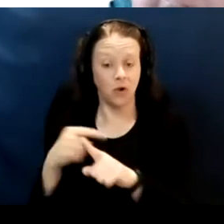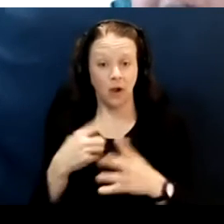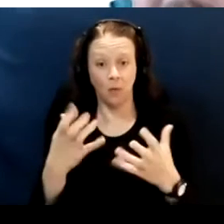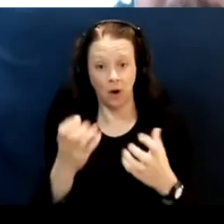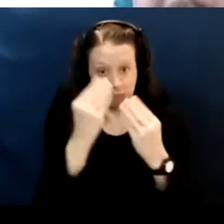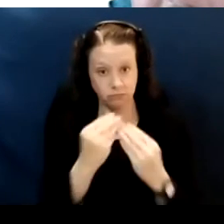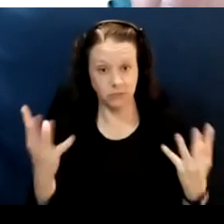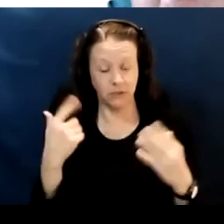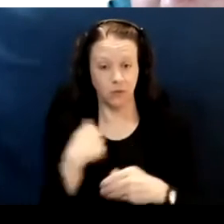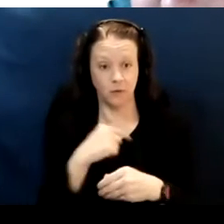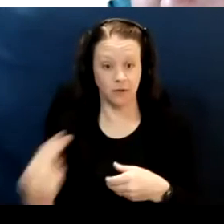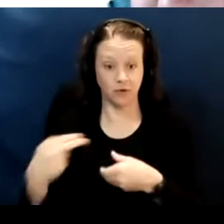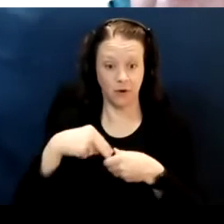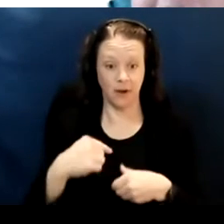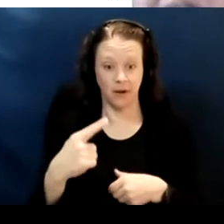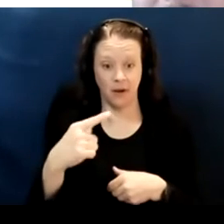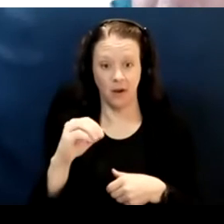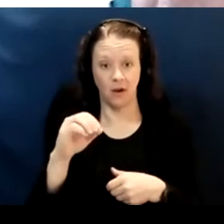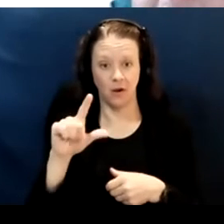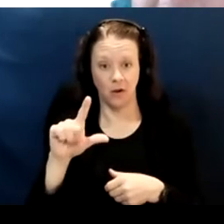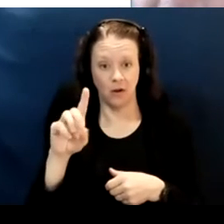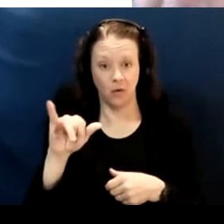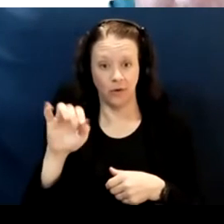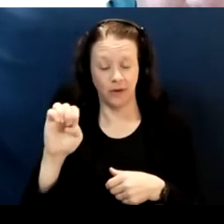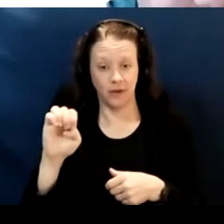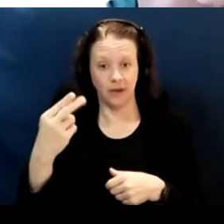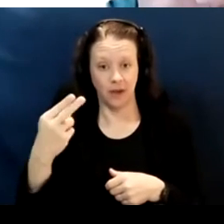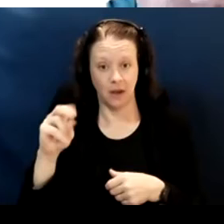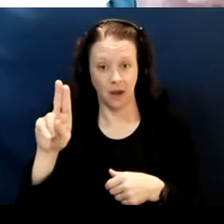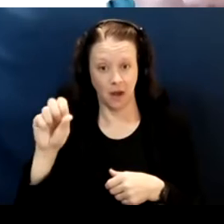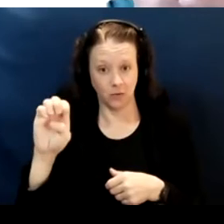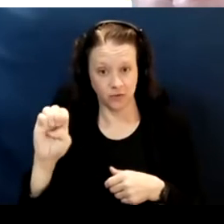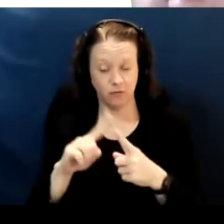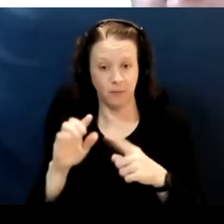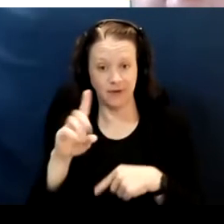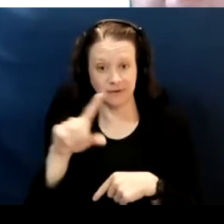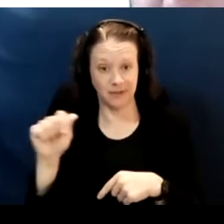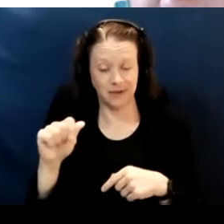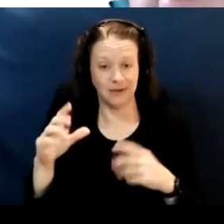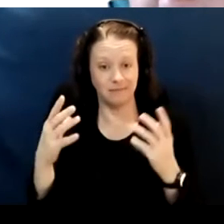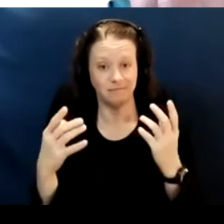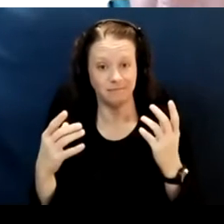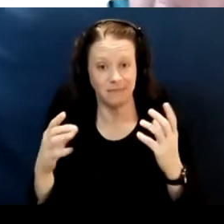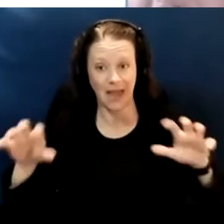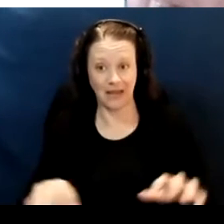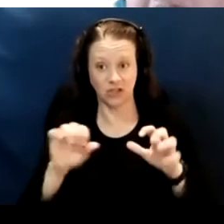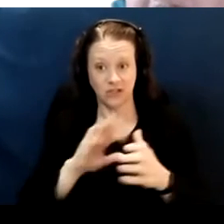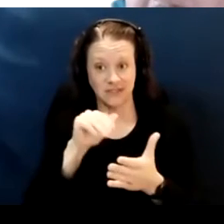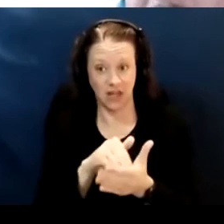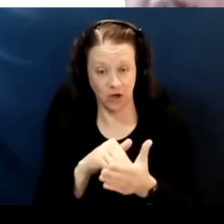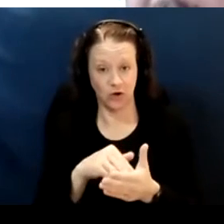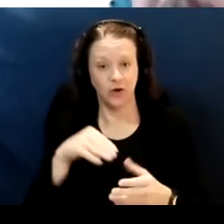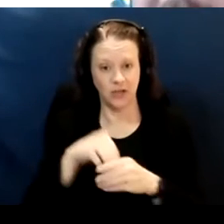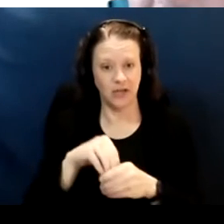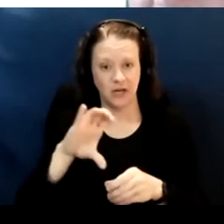by Goldie House from the Disability Action Center in Chico. He is the community